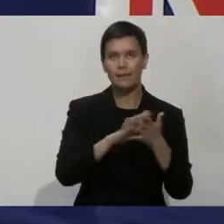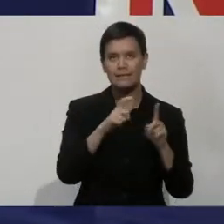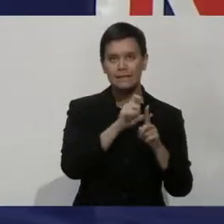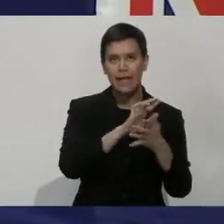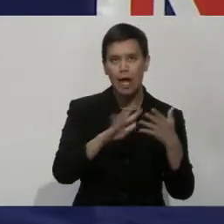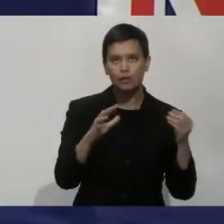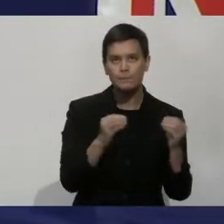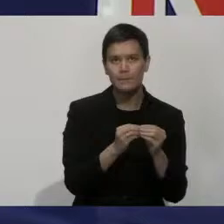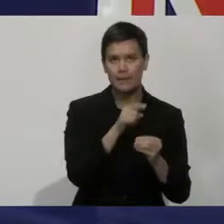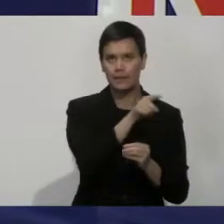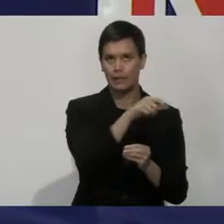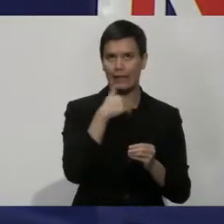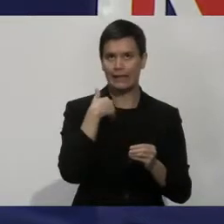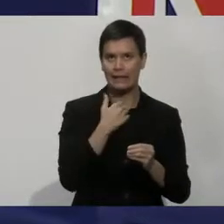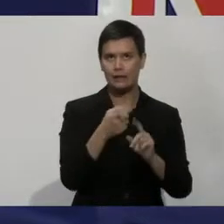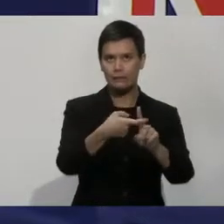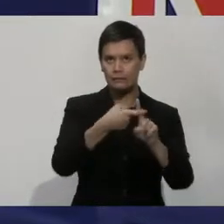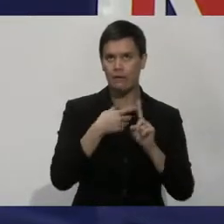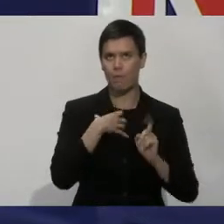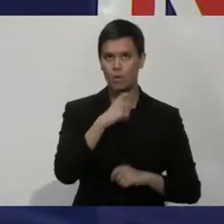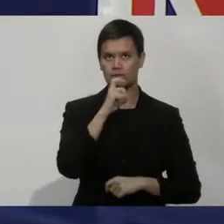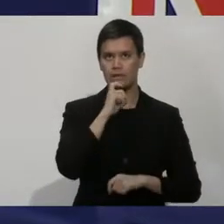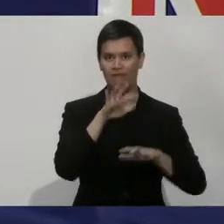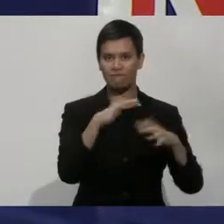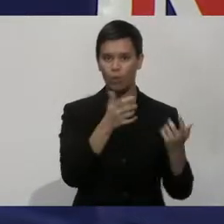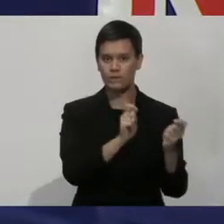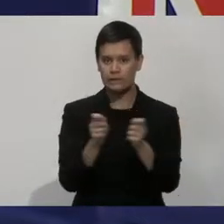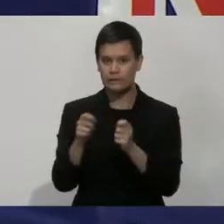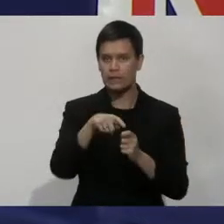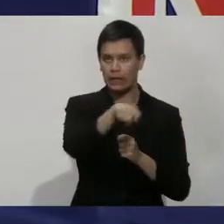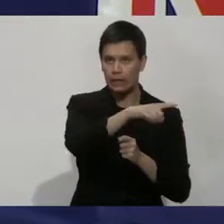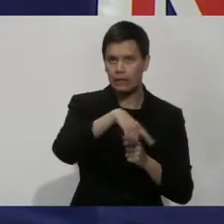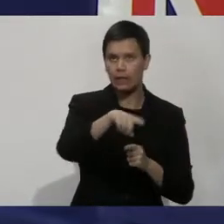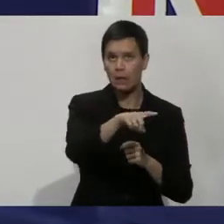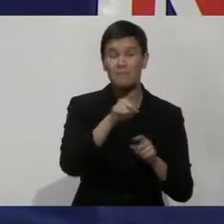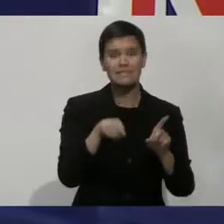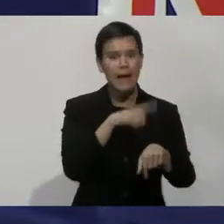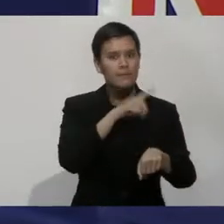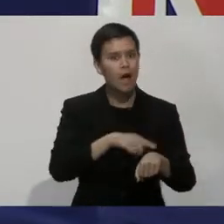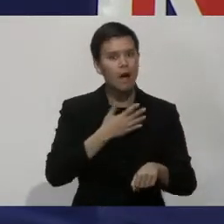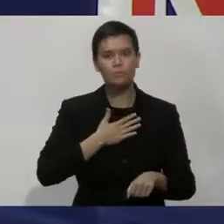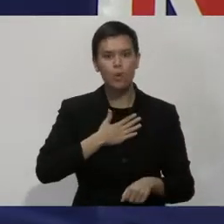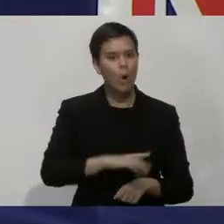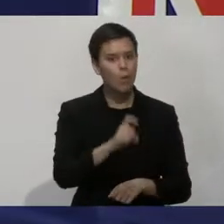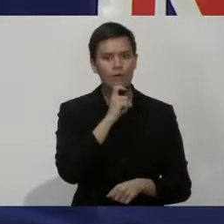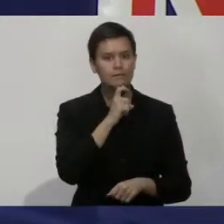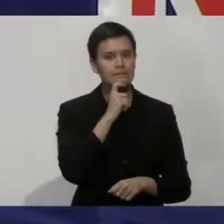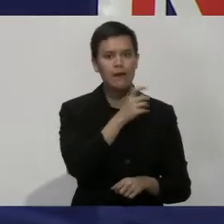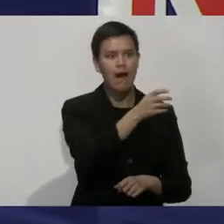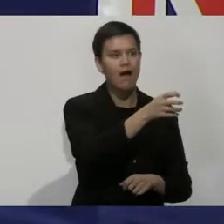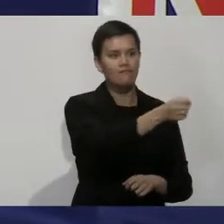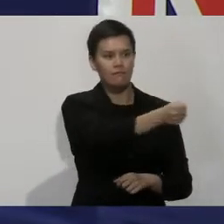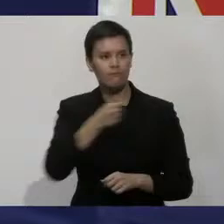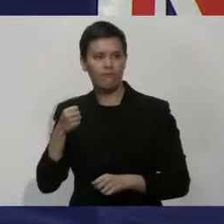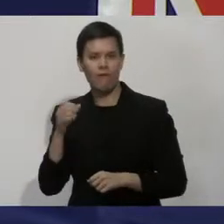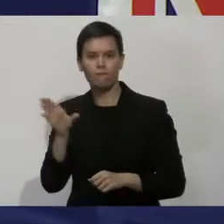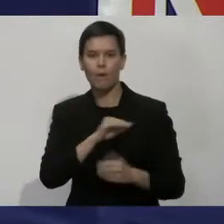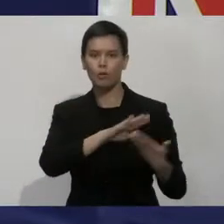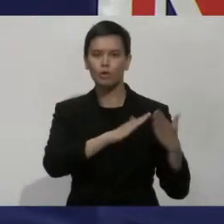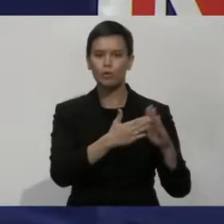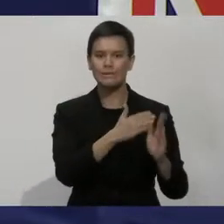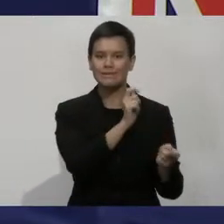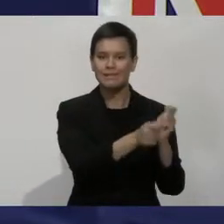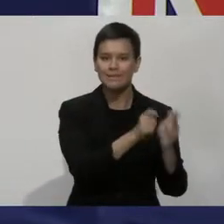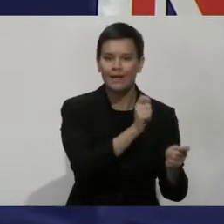an increasing number of teams available to do that, whilst not compromising any other very important testing both in the community and the day 3, day